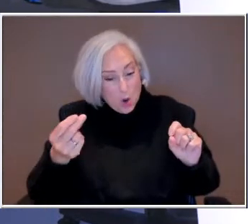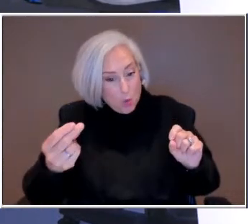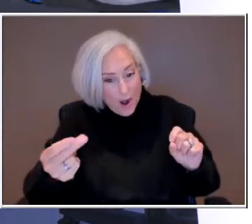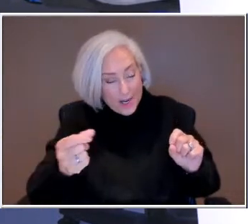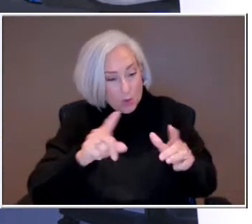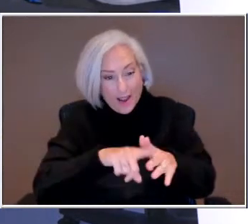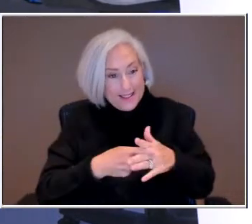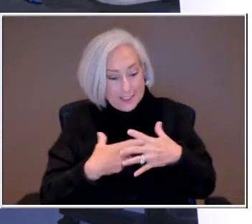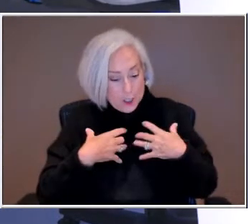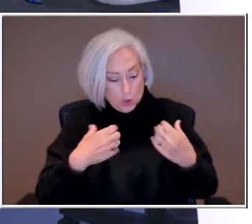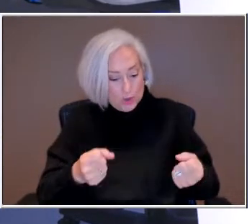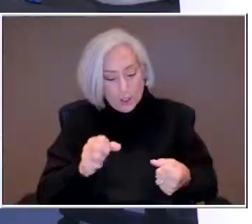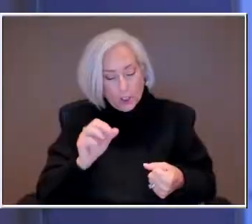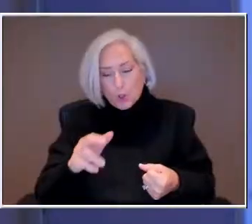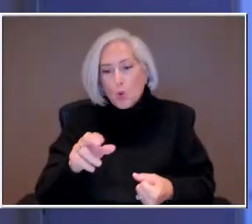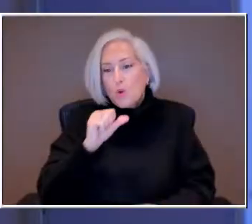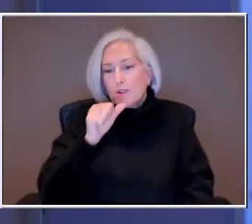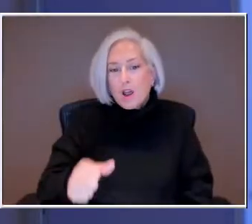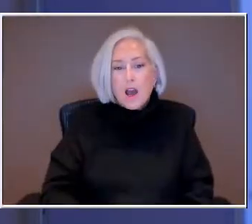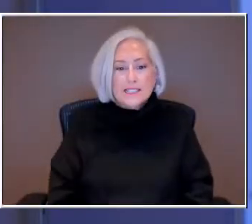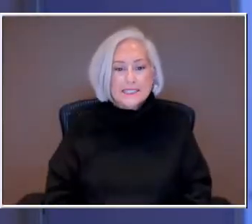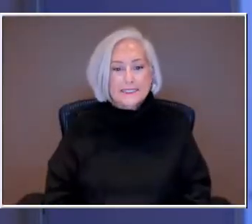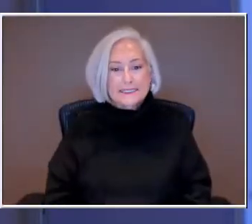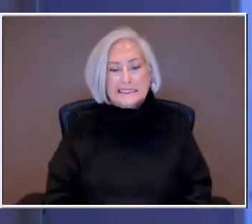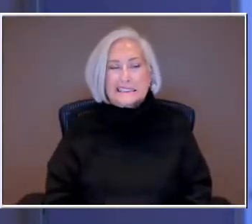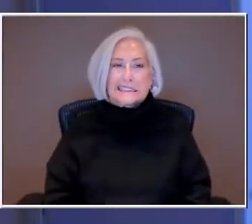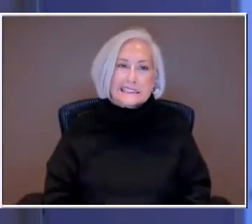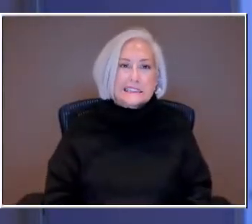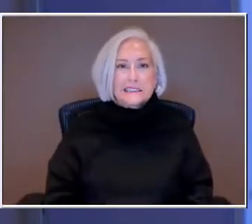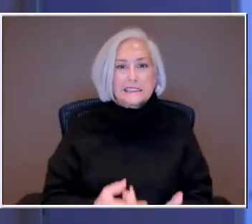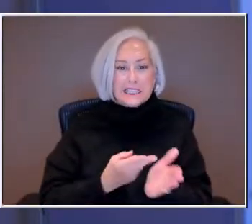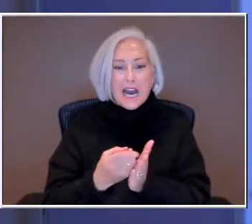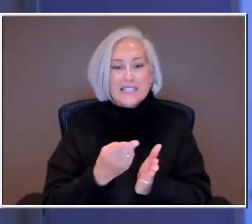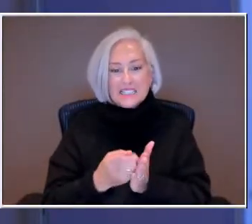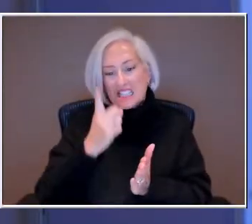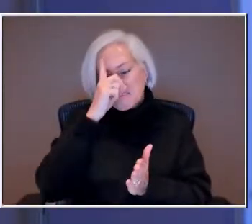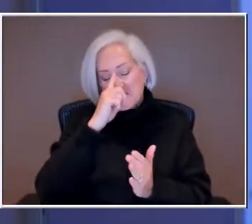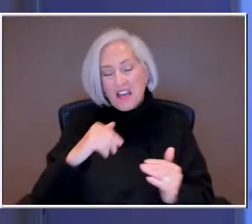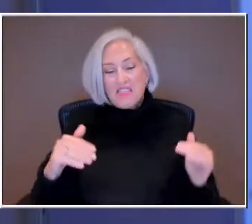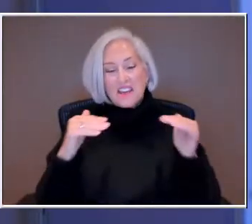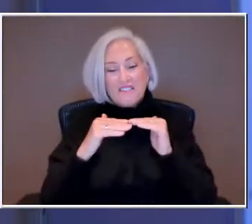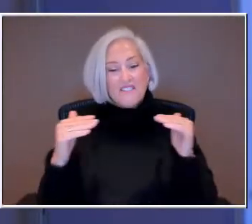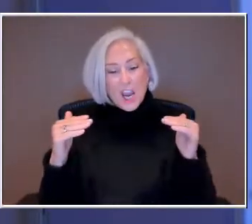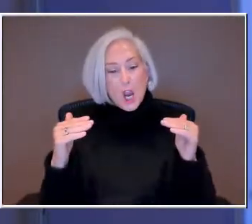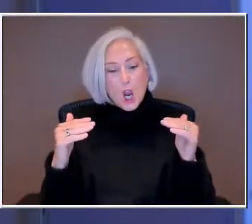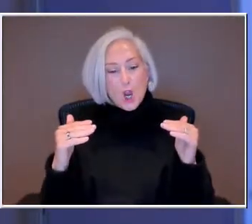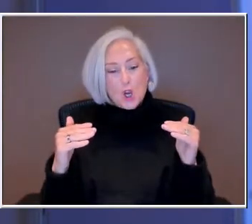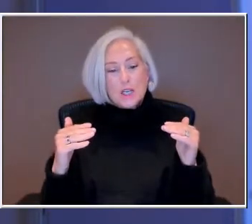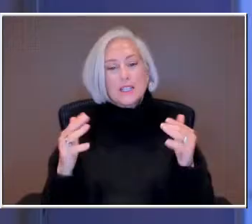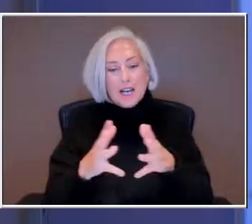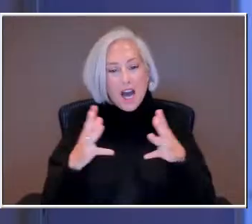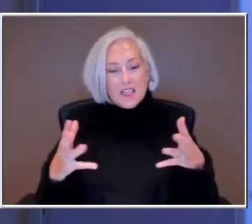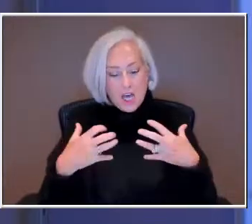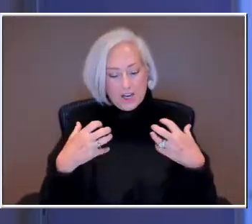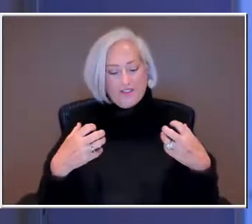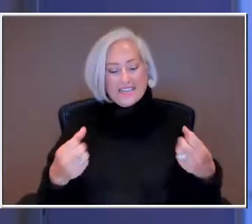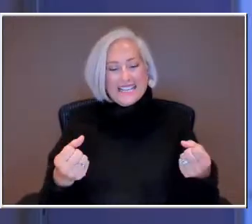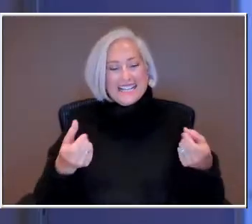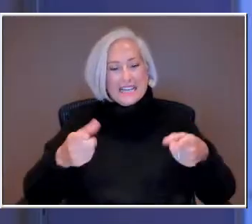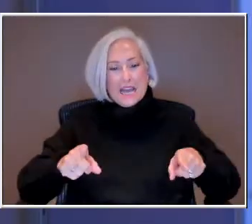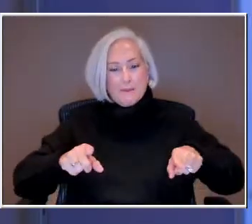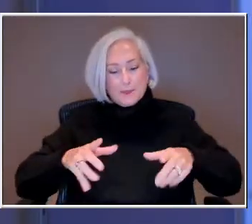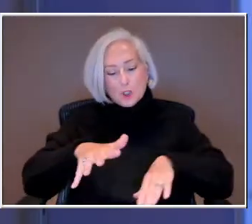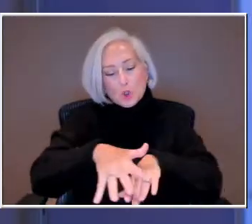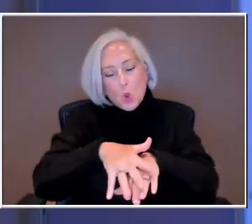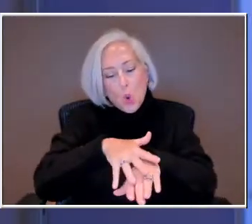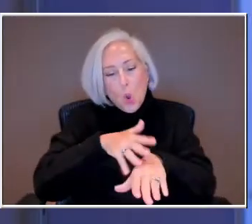say? Yeah, I mean, honestly, I think that's fair. I do think that there's a lot of healing that happens slowly over time. I think